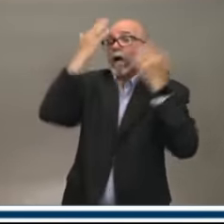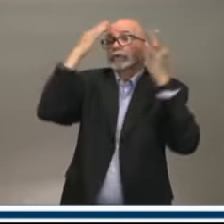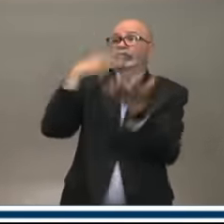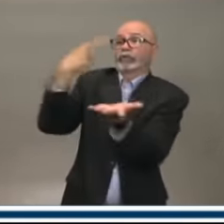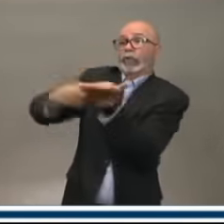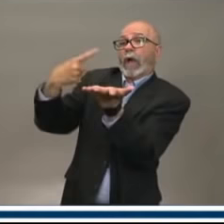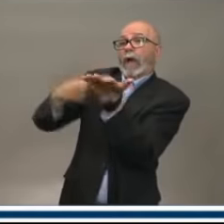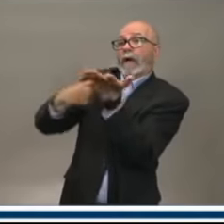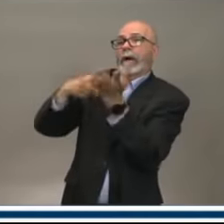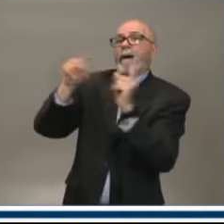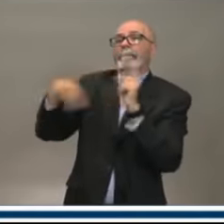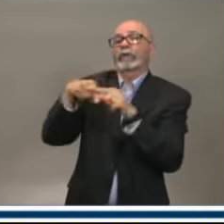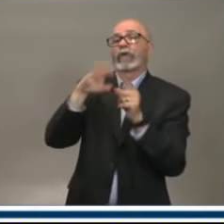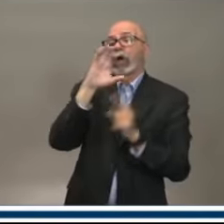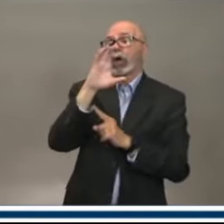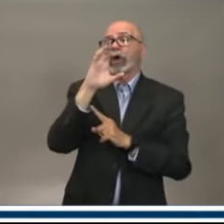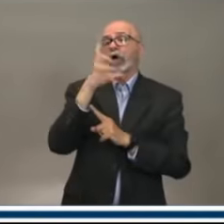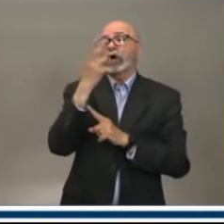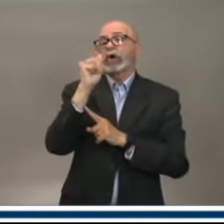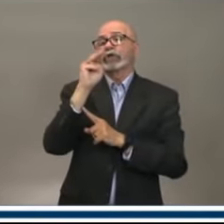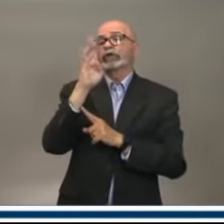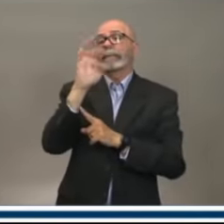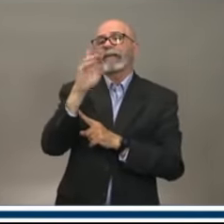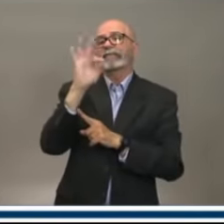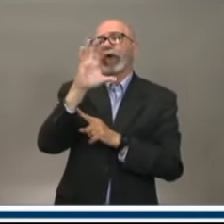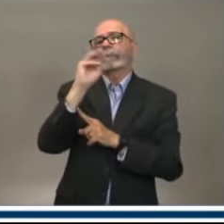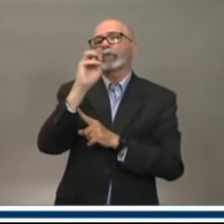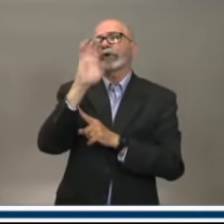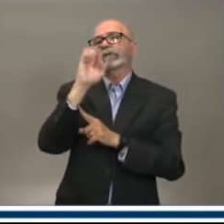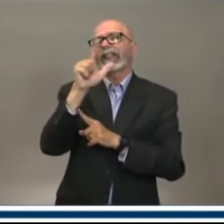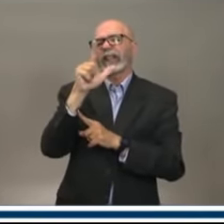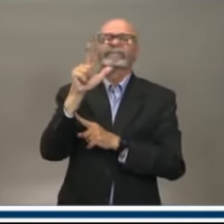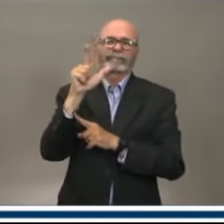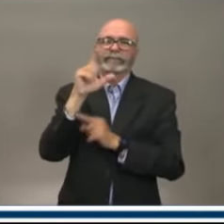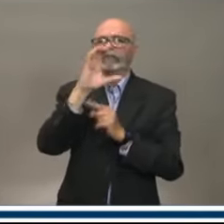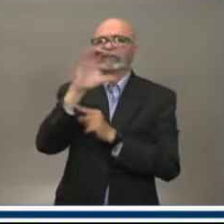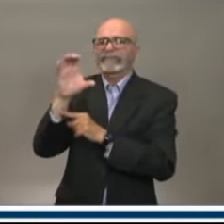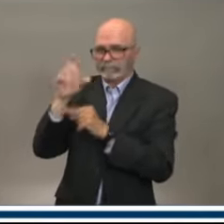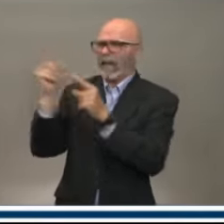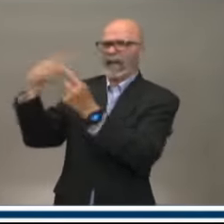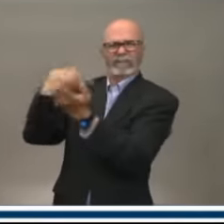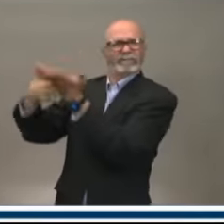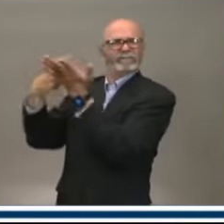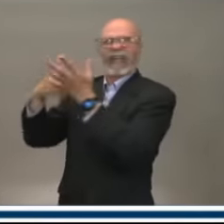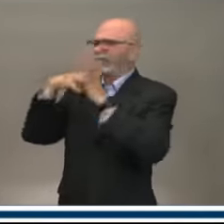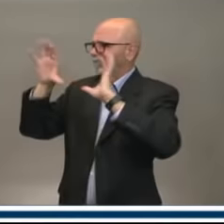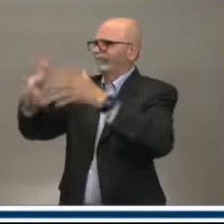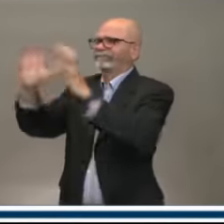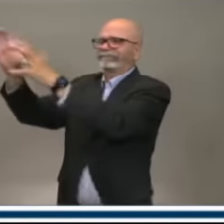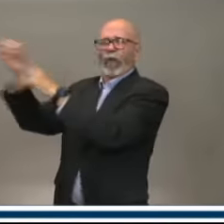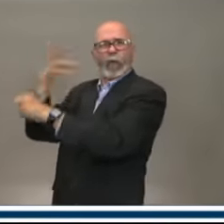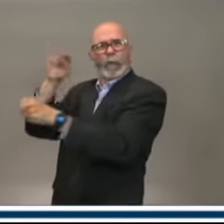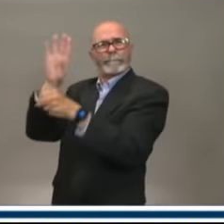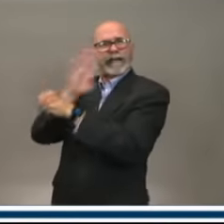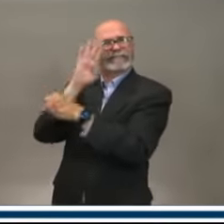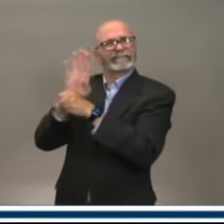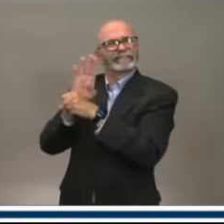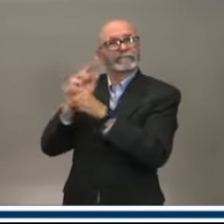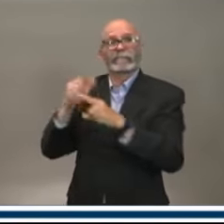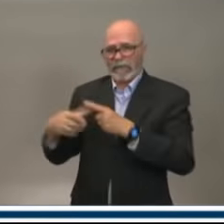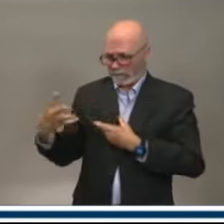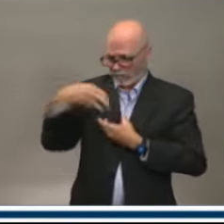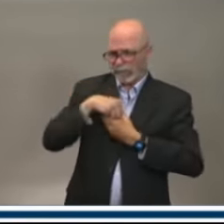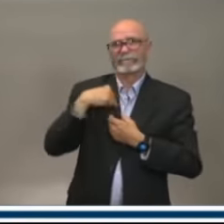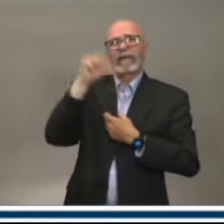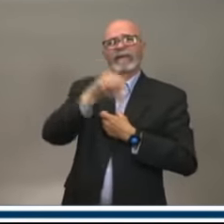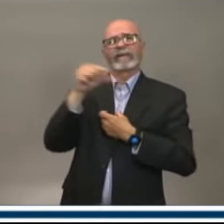and the associations and union leaders have put a committee together outside of government that we've worked with. This is the kind of stuff